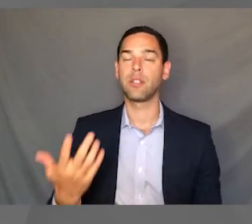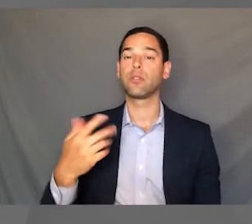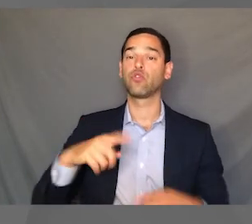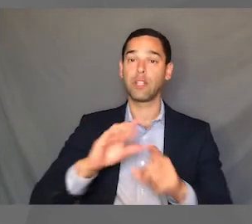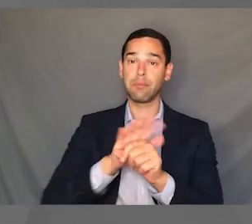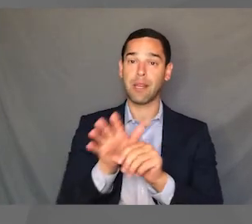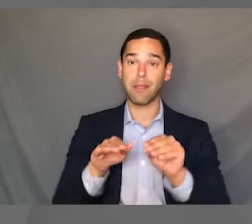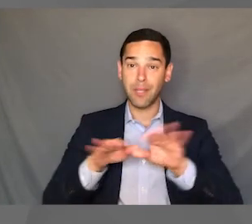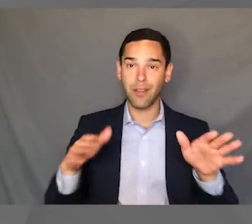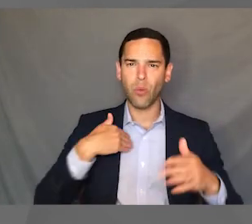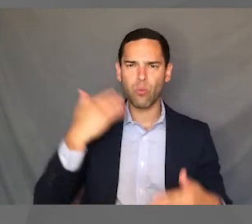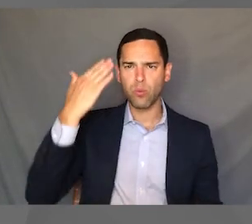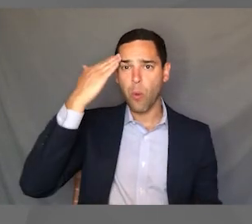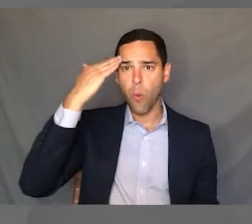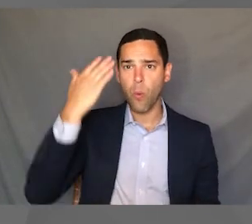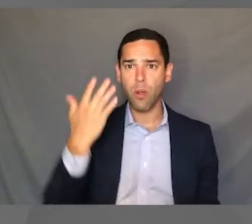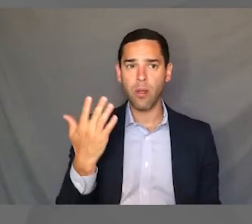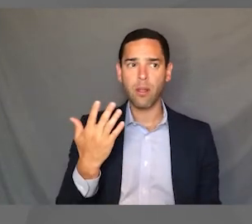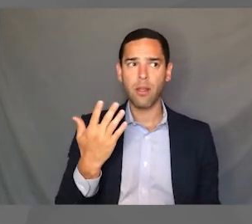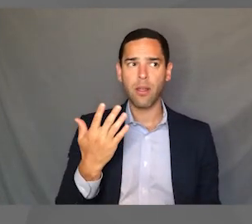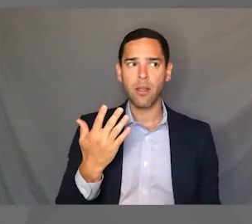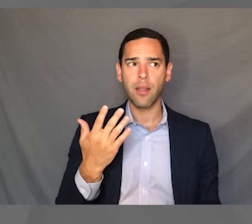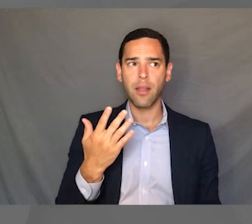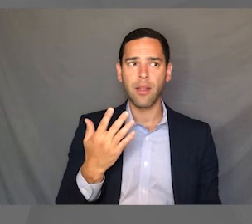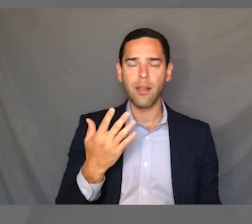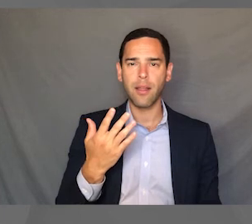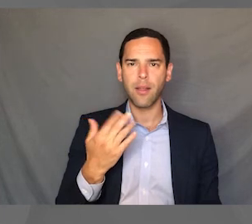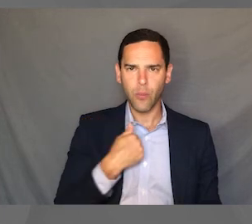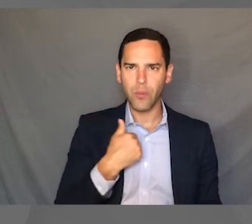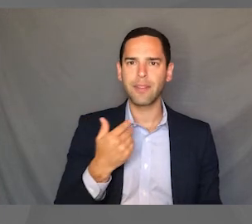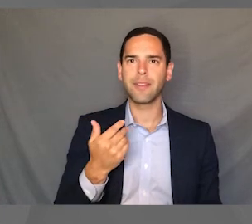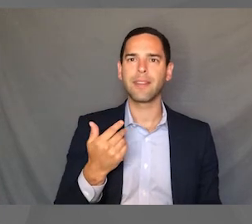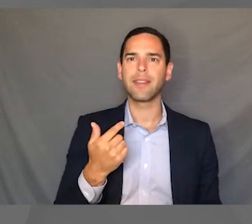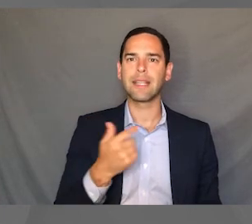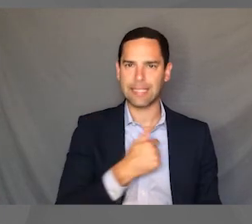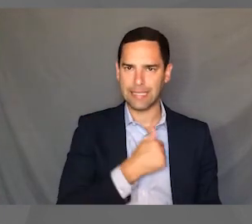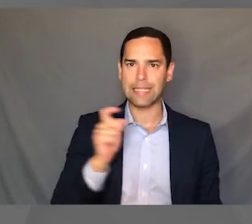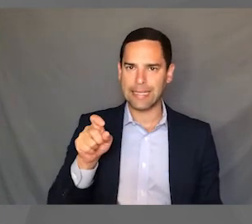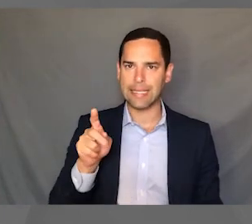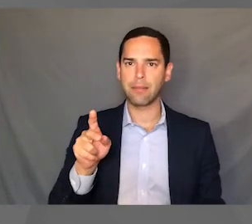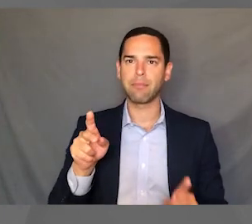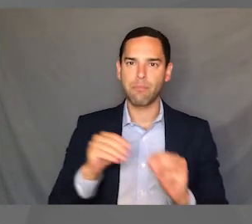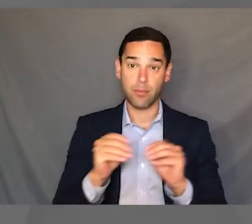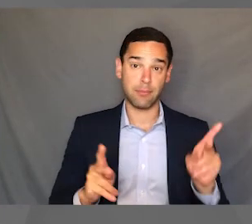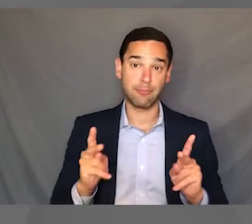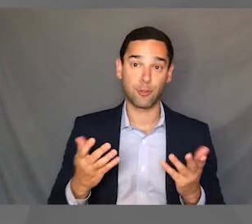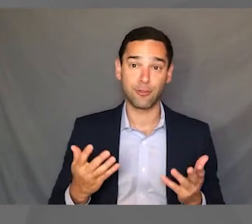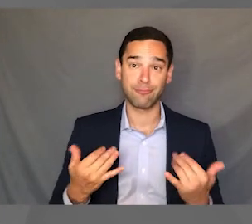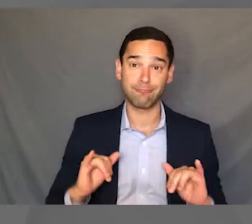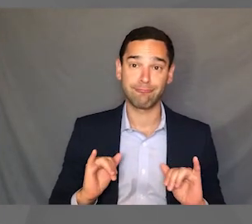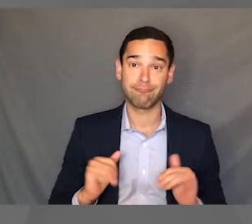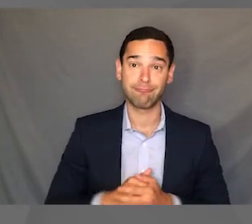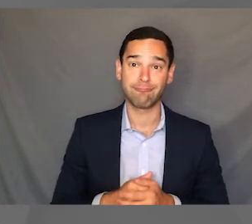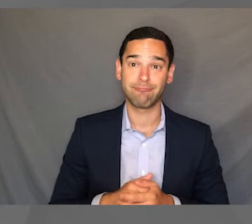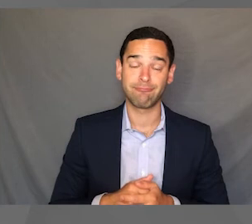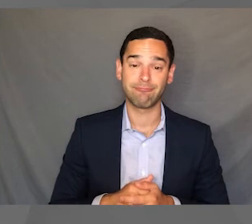does not take much looking to see that we need people, right? It doesn't take me much